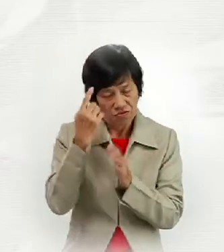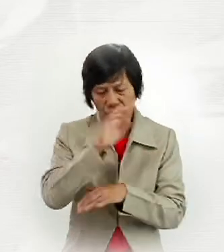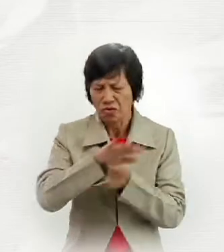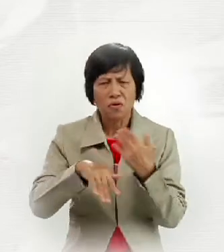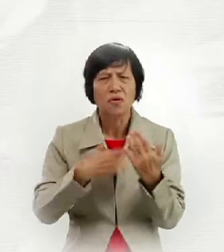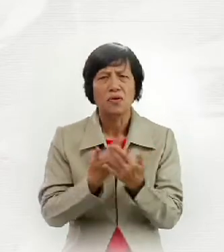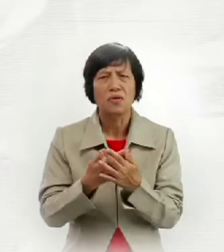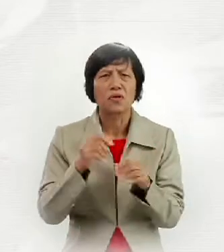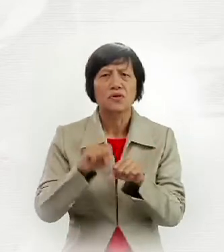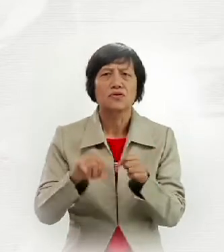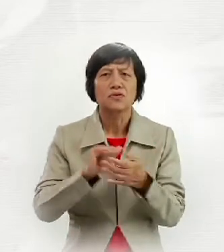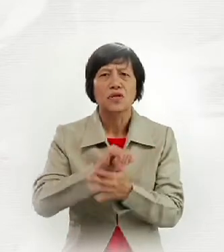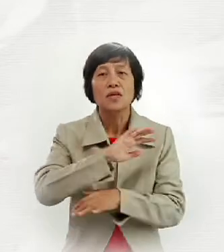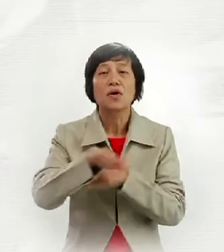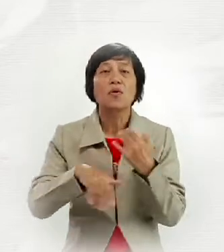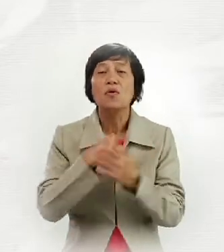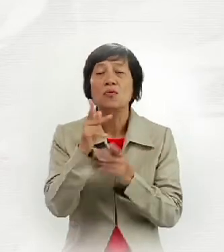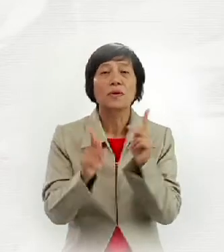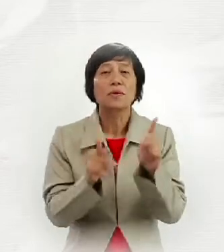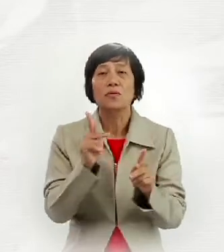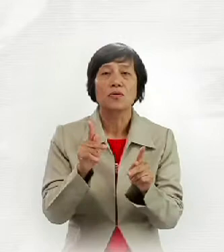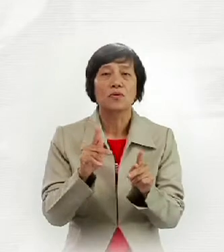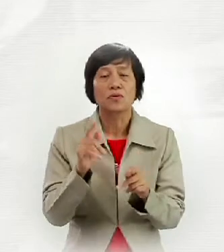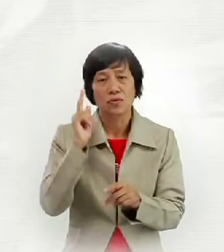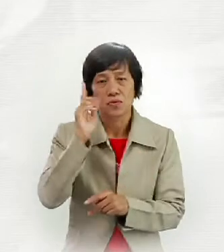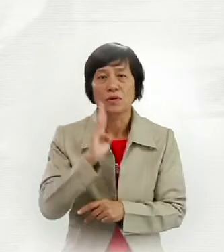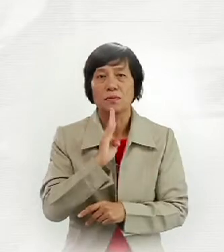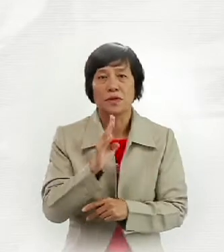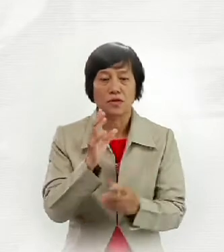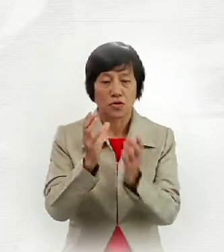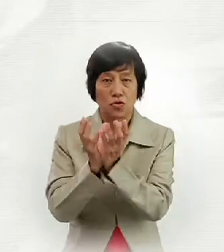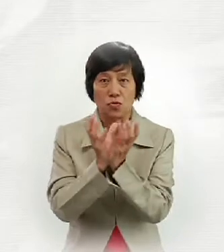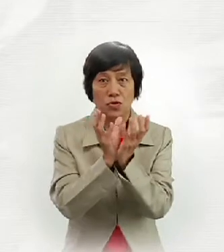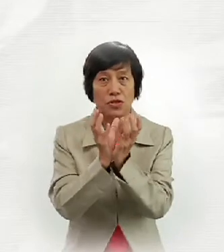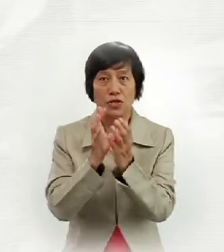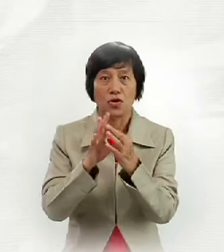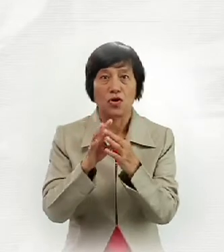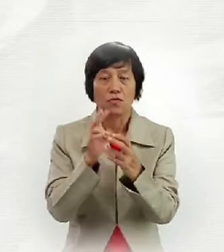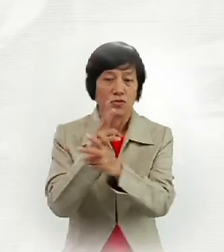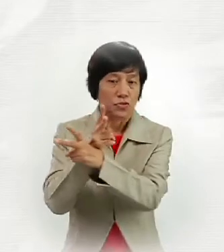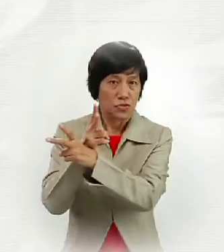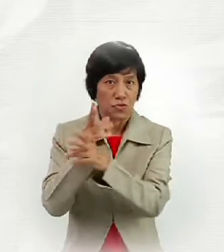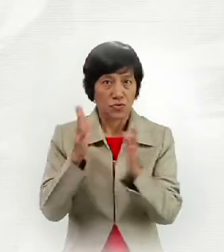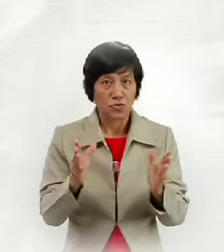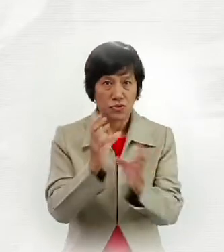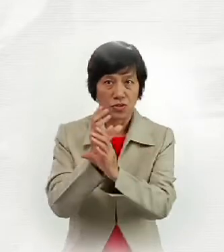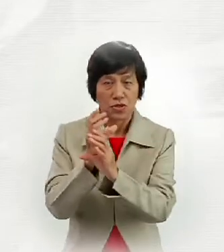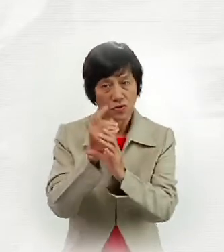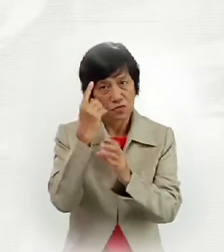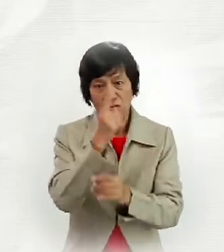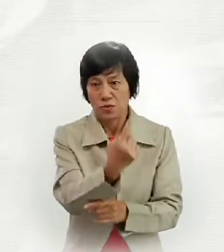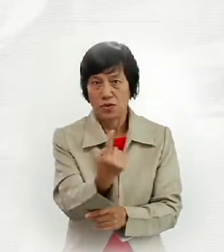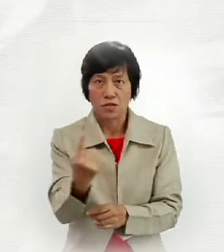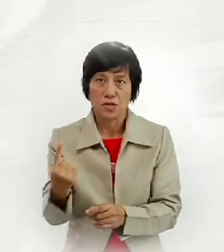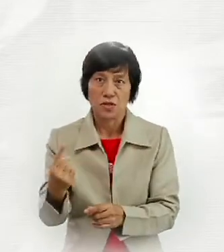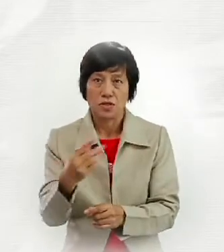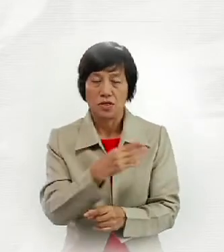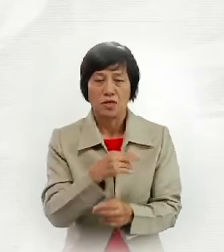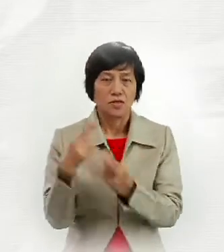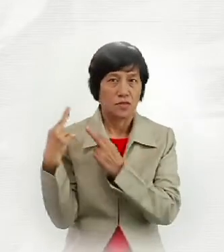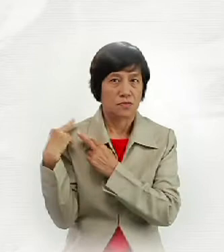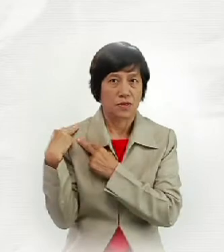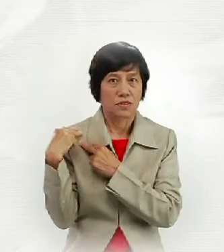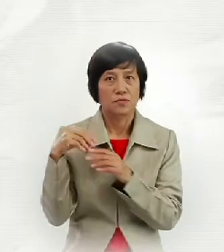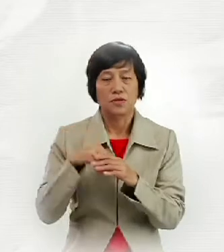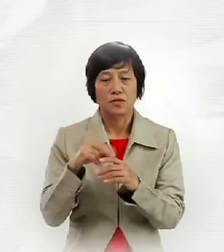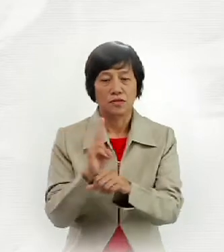so that the whole community will be a community of stewards, caring for one another, and responsible